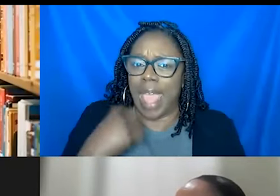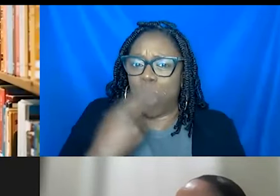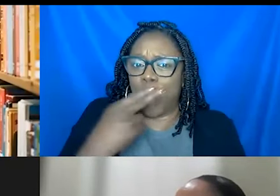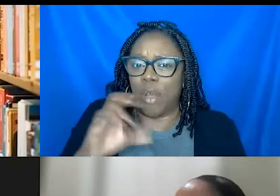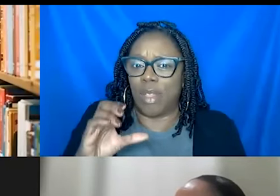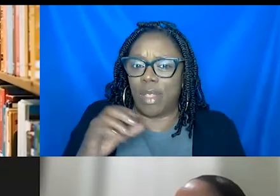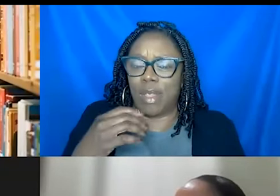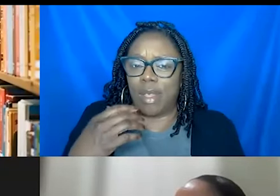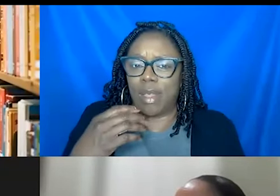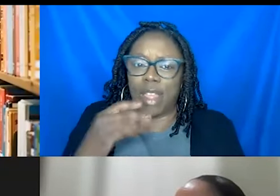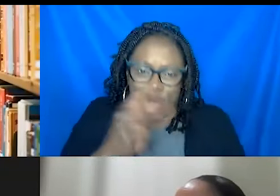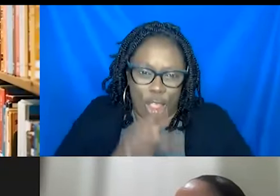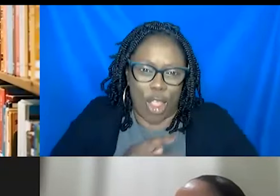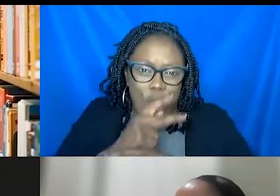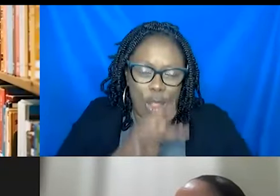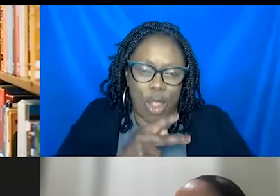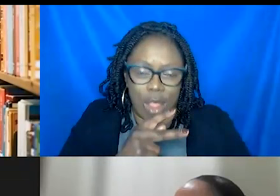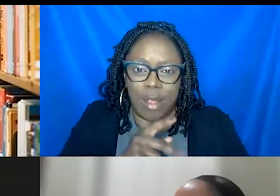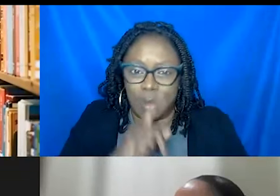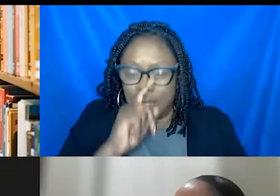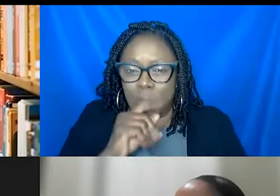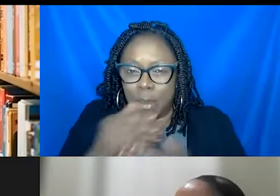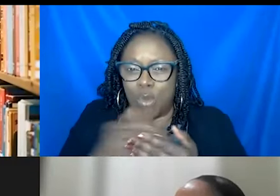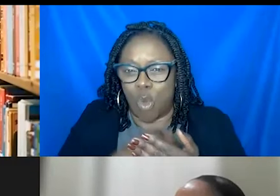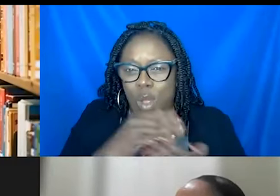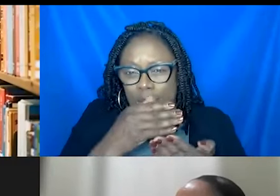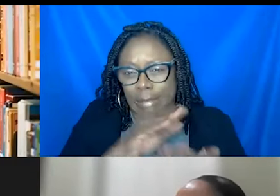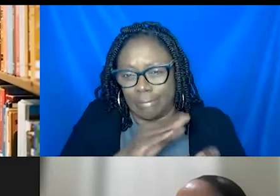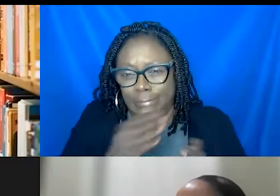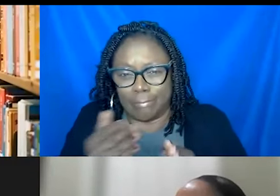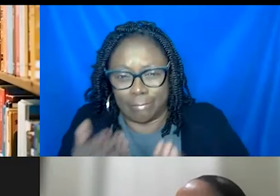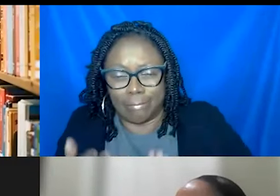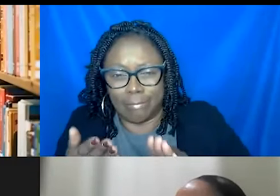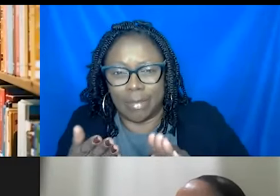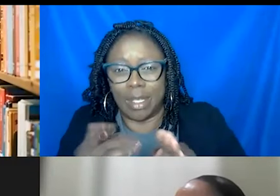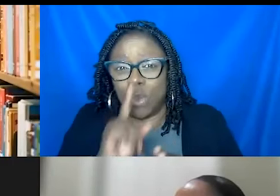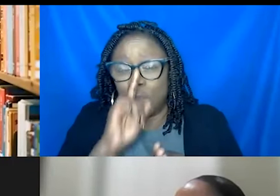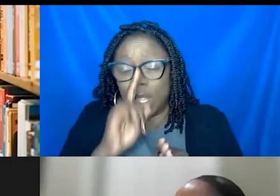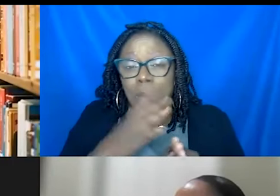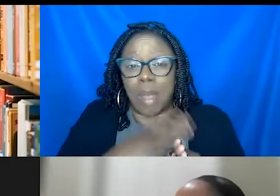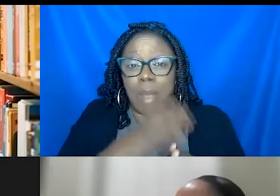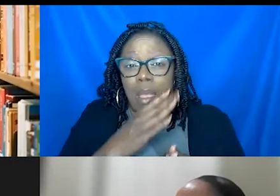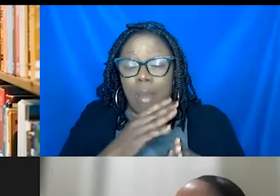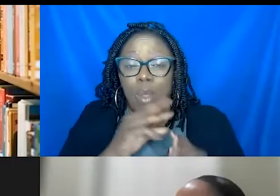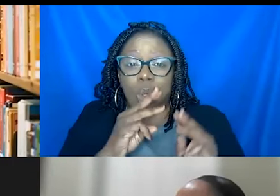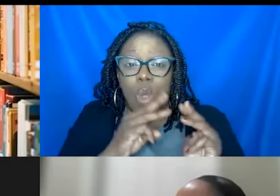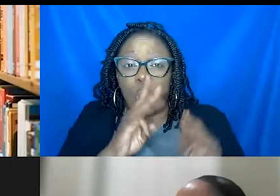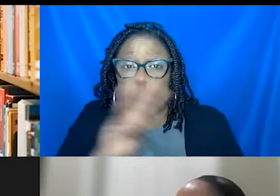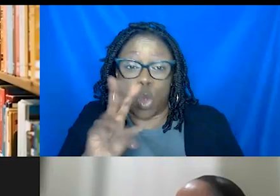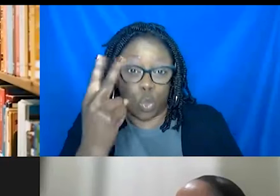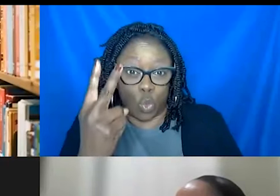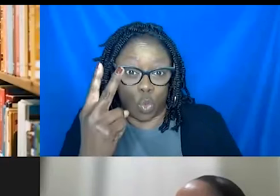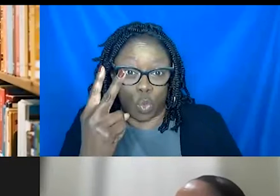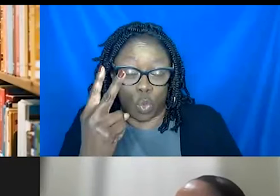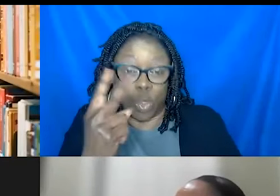care in the remaining days of her life. Fortunately, she was a World War II veteran. So all